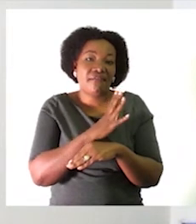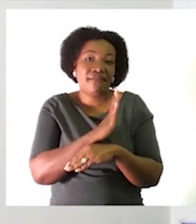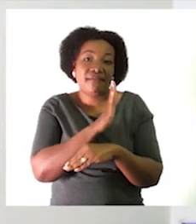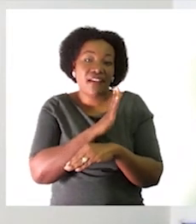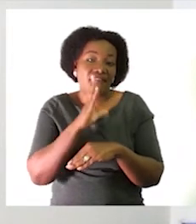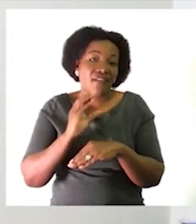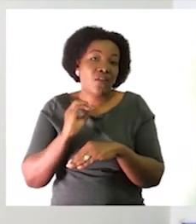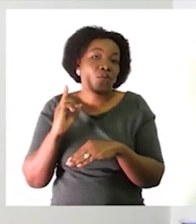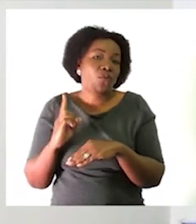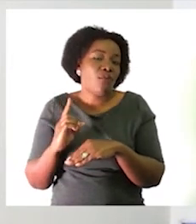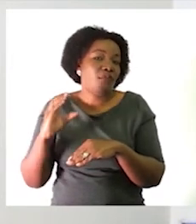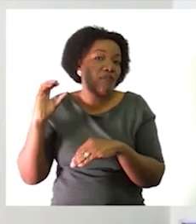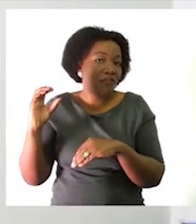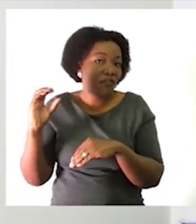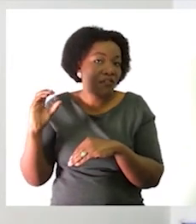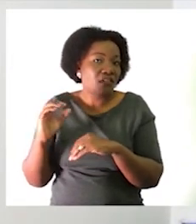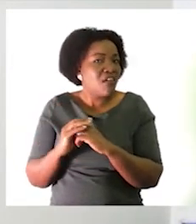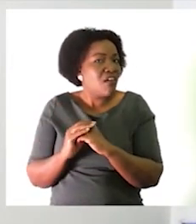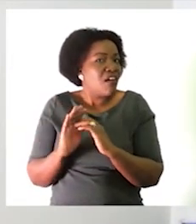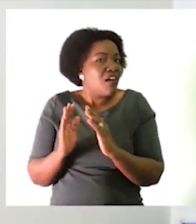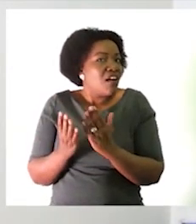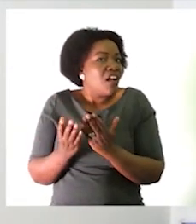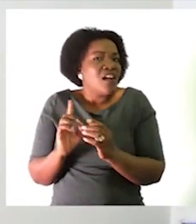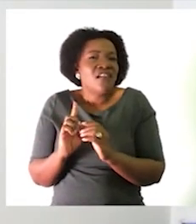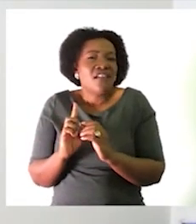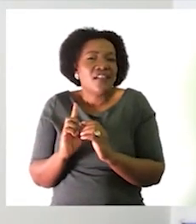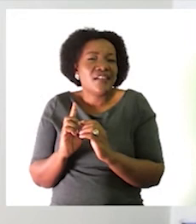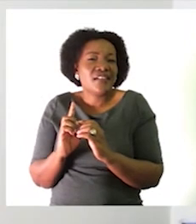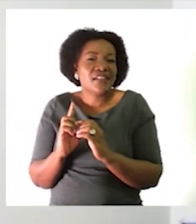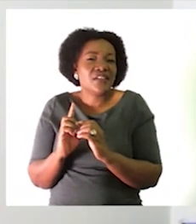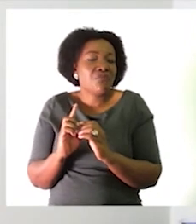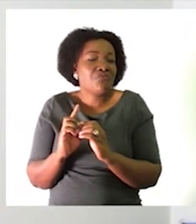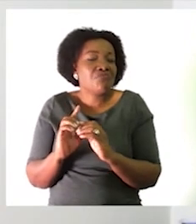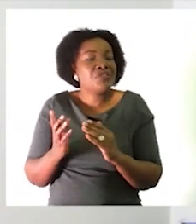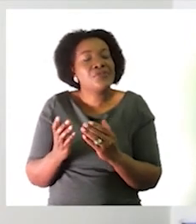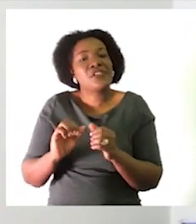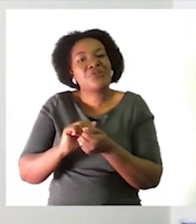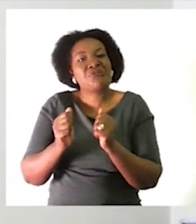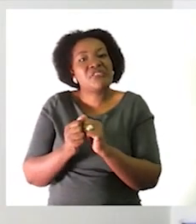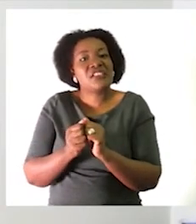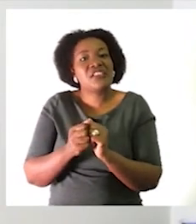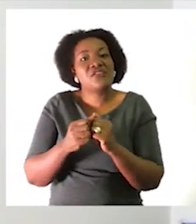501 cents. What can we do? We want to change it back to the dollars.